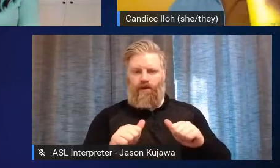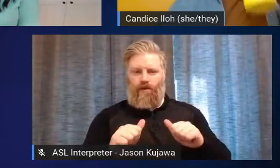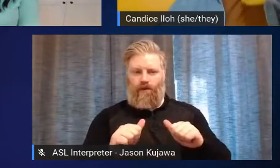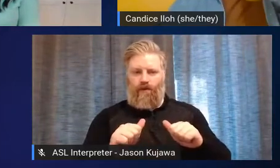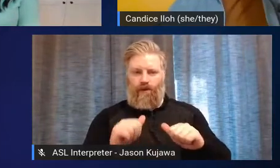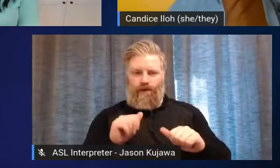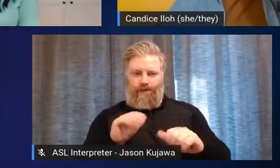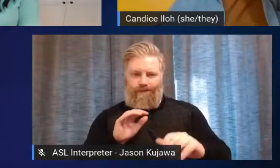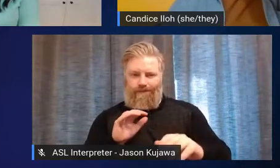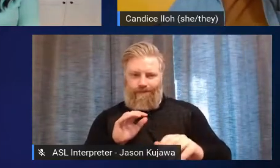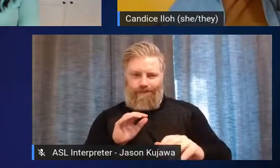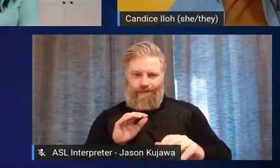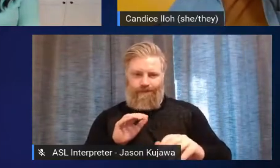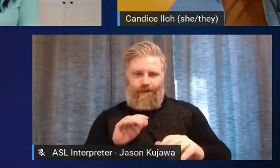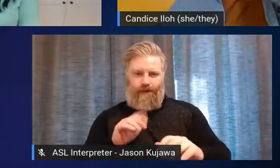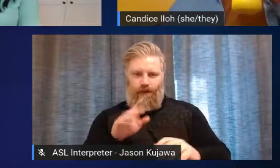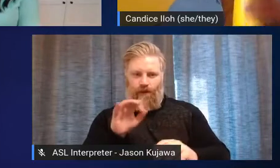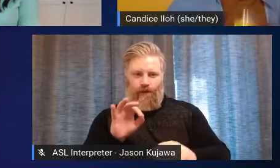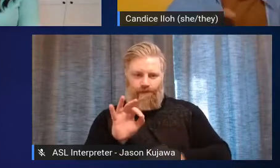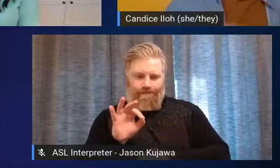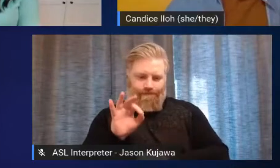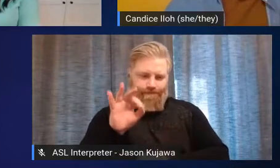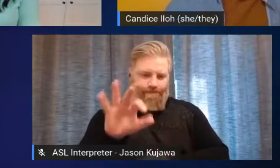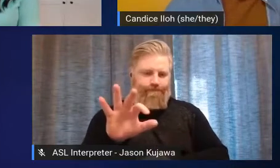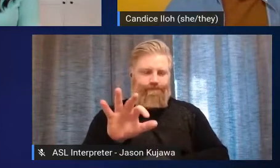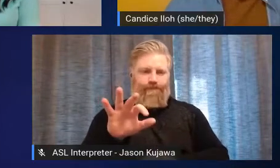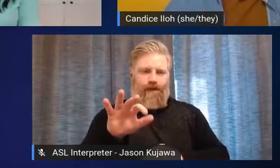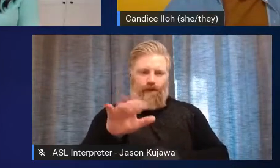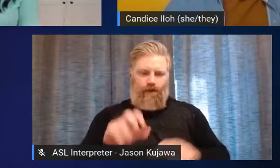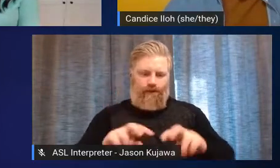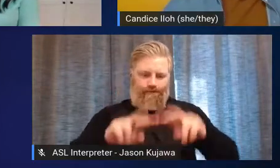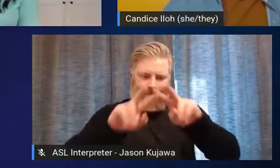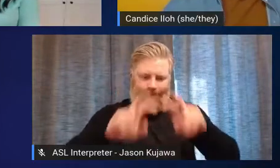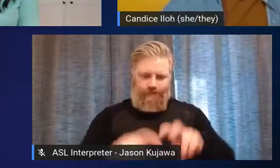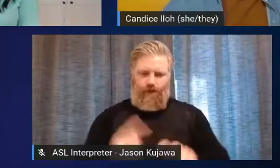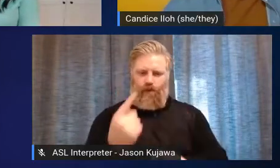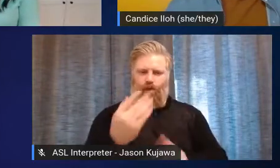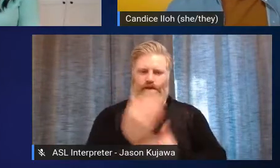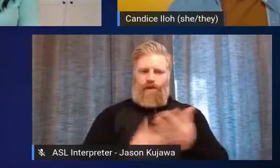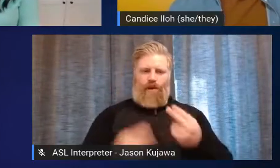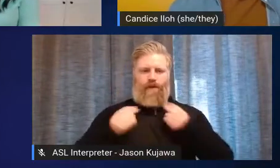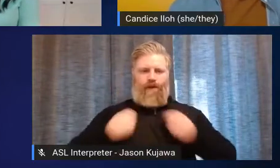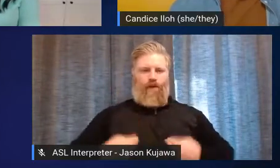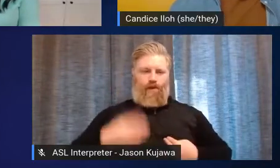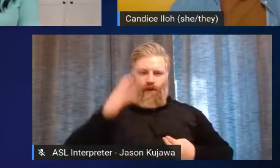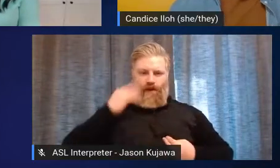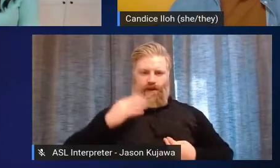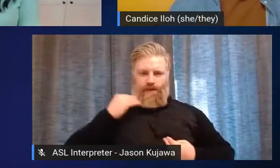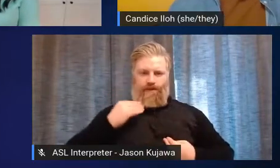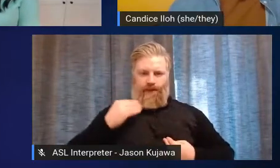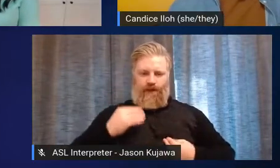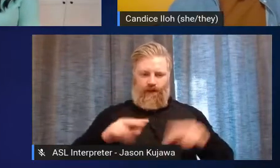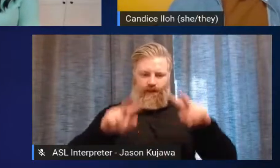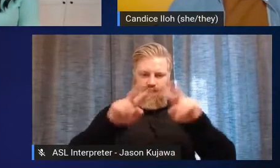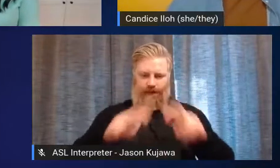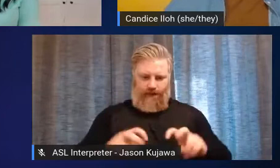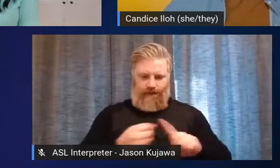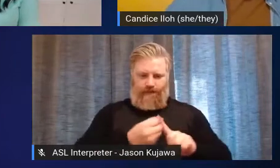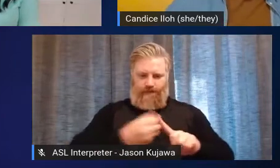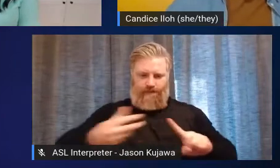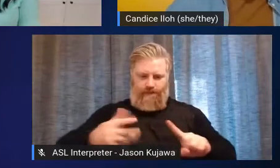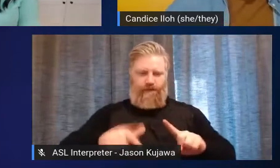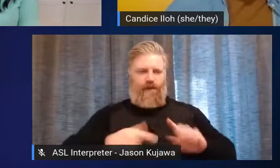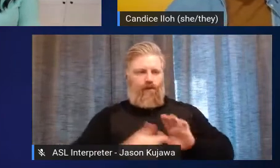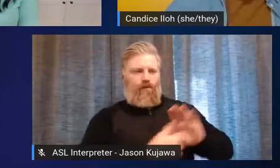one little piece of humanity and show it to others, which is aimed at broadening, you know,